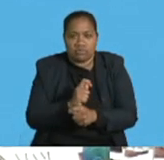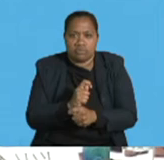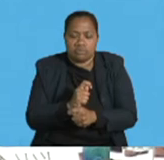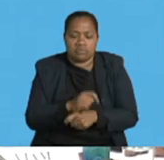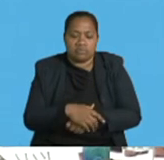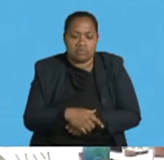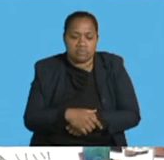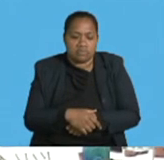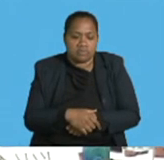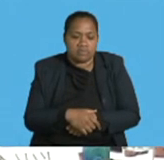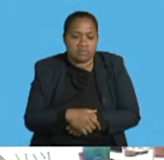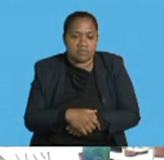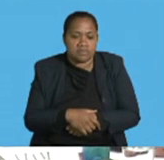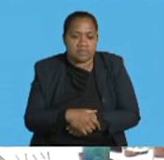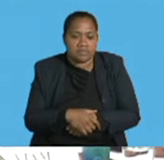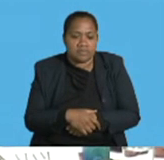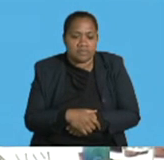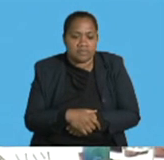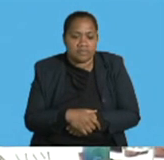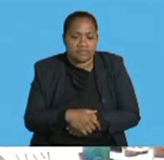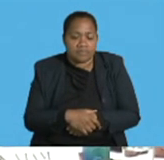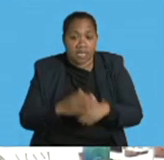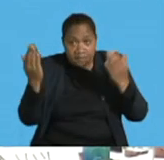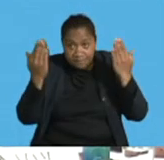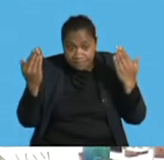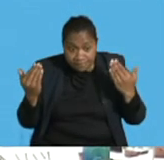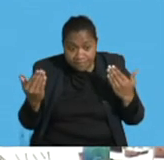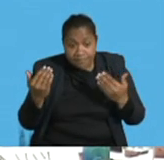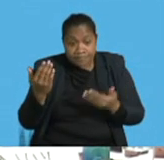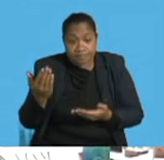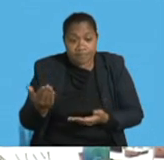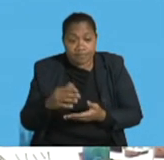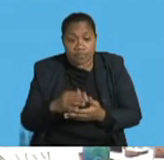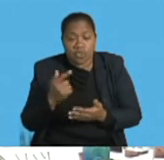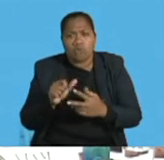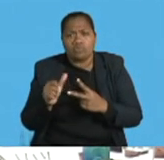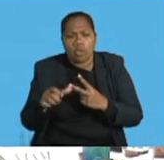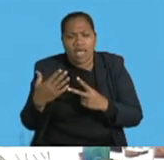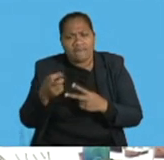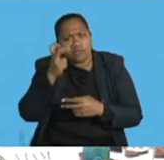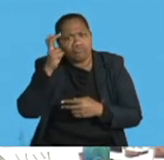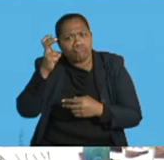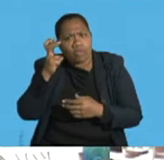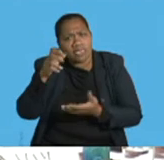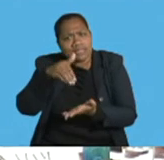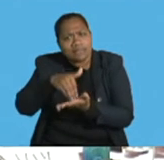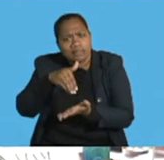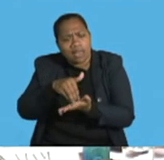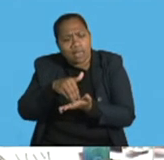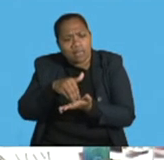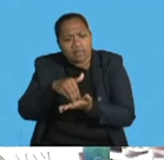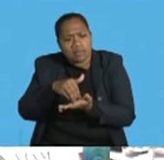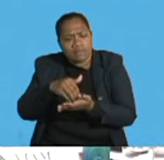mitigation. Honourable Speaker, Thamboni will also house a training centre to host regional and national